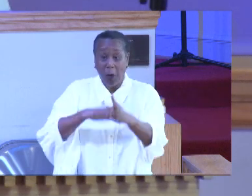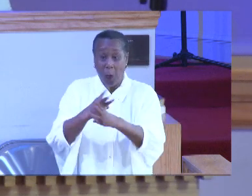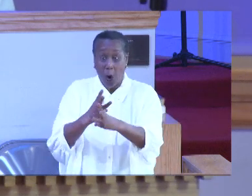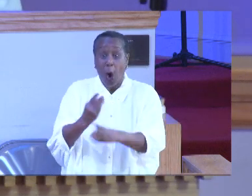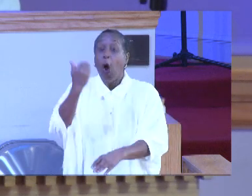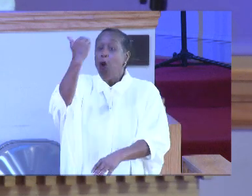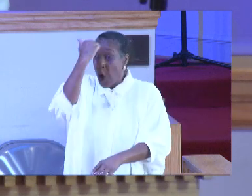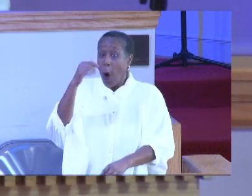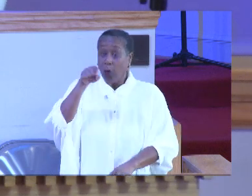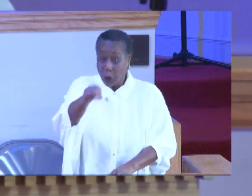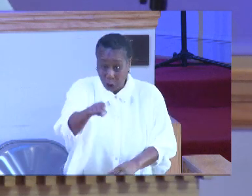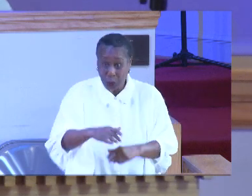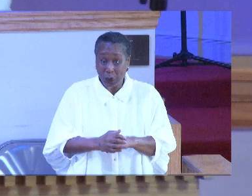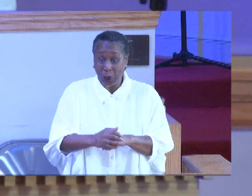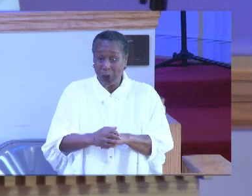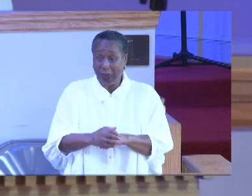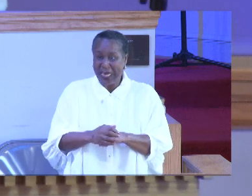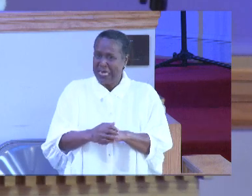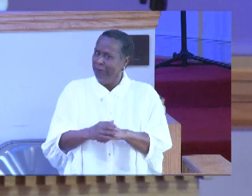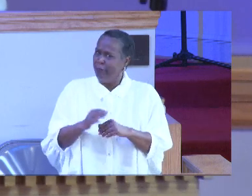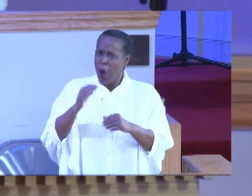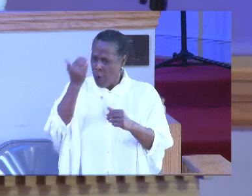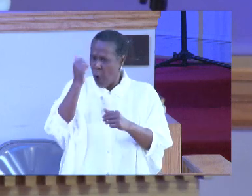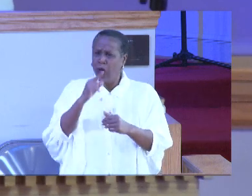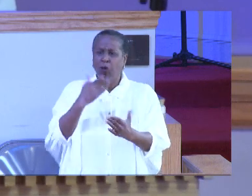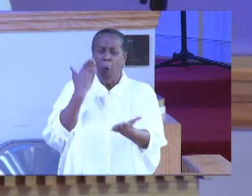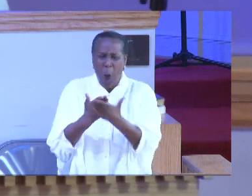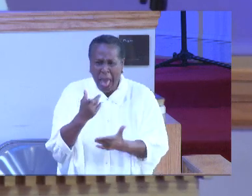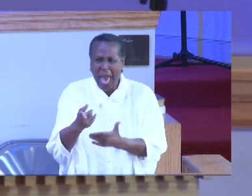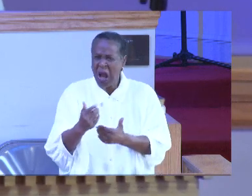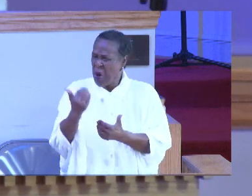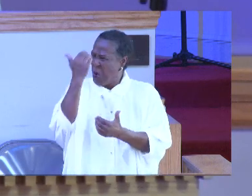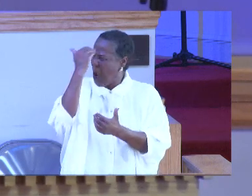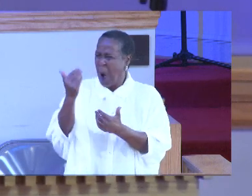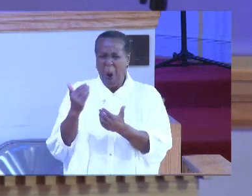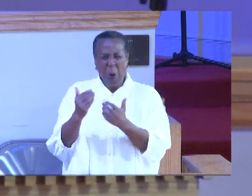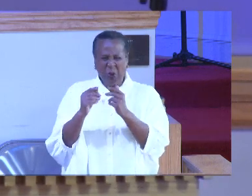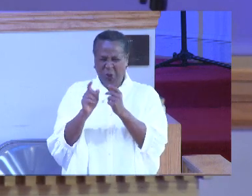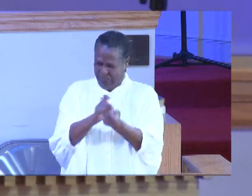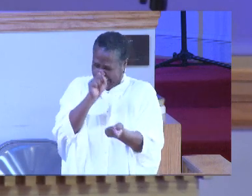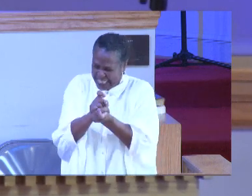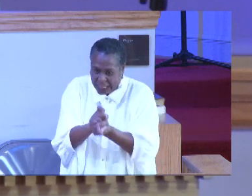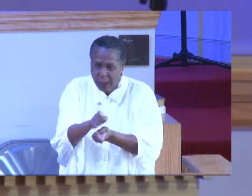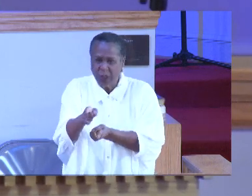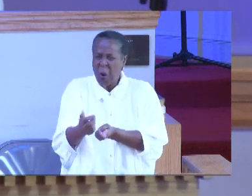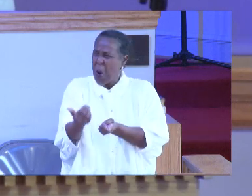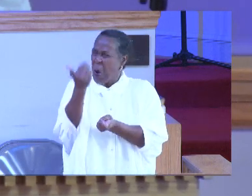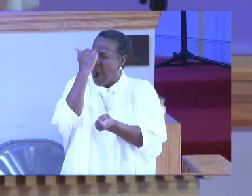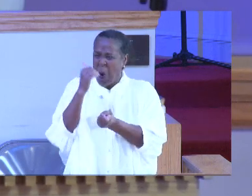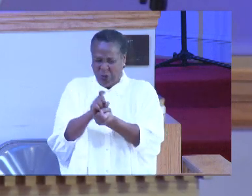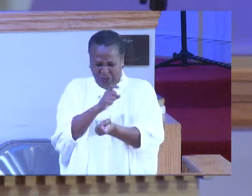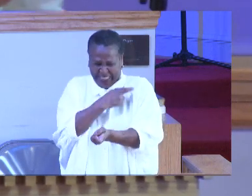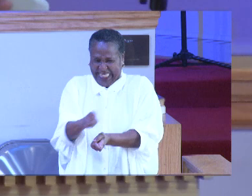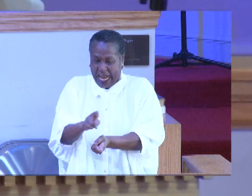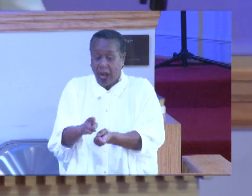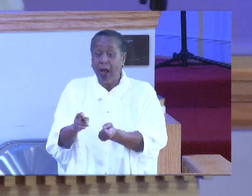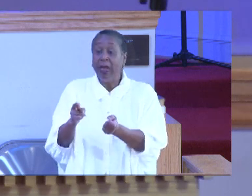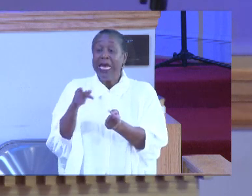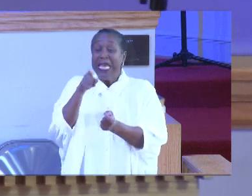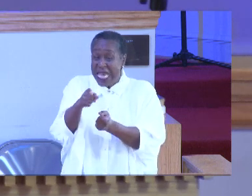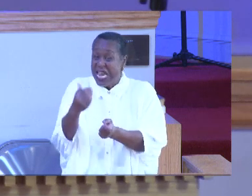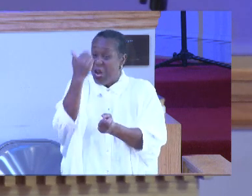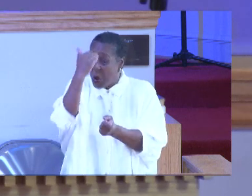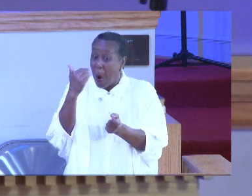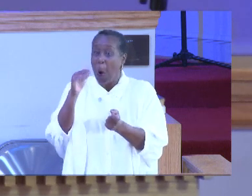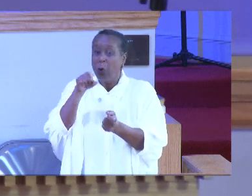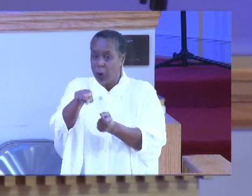you so well, so intimately, so righteously that he knows you